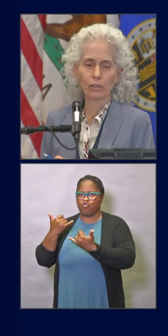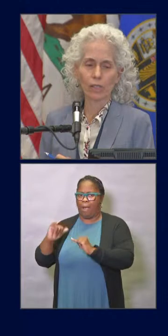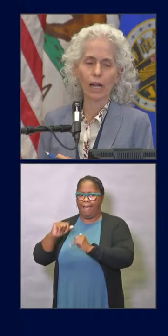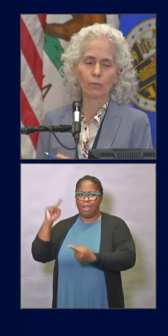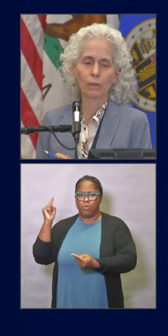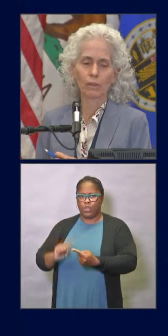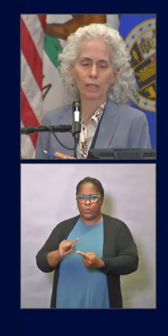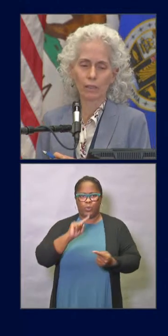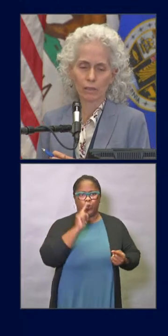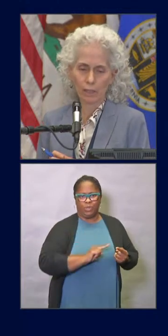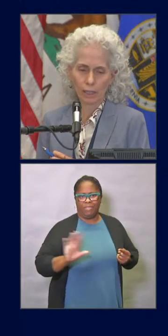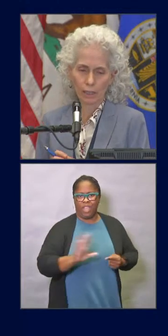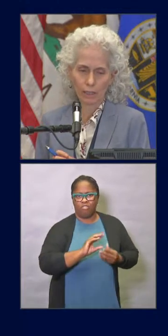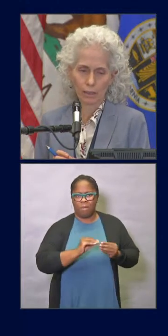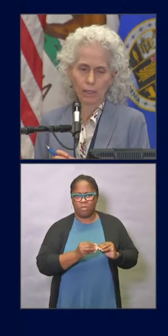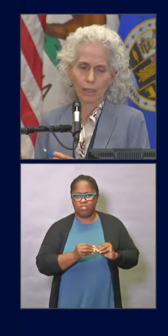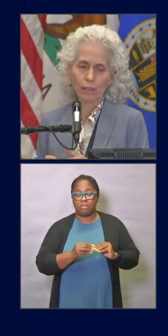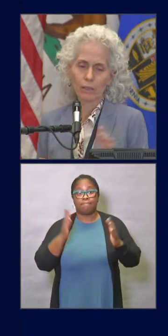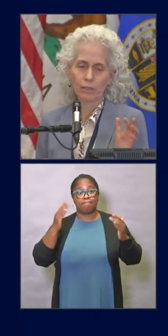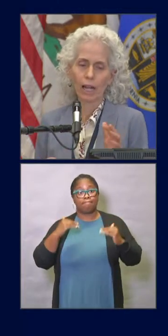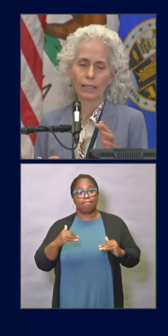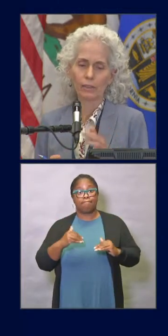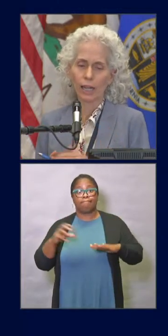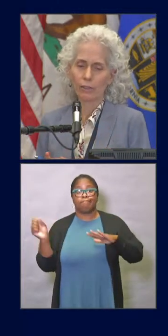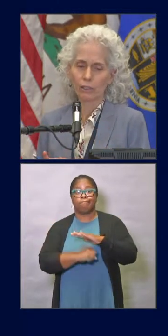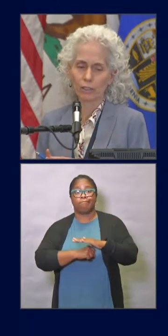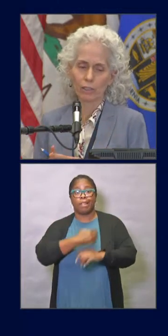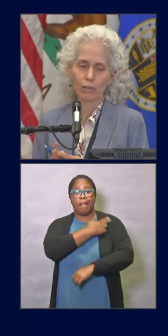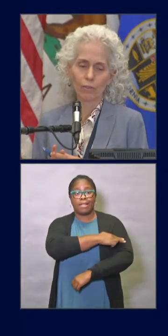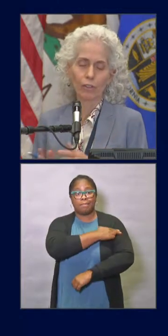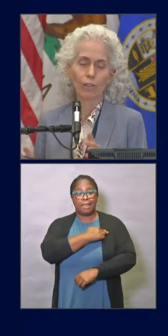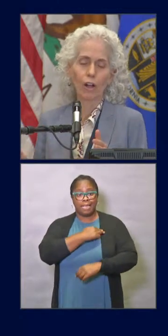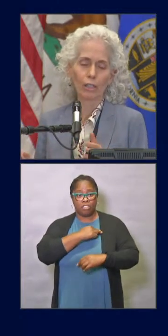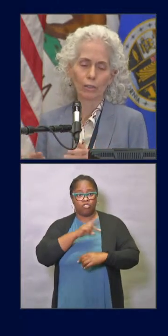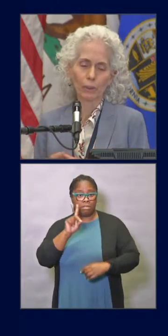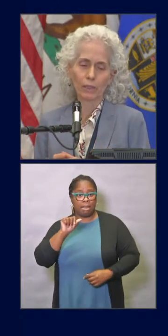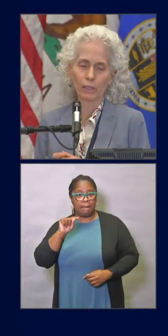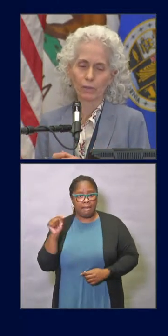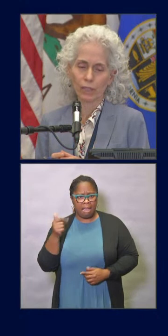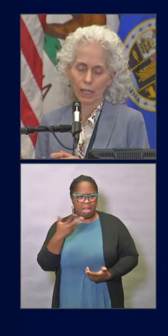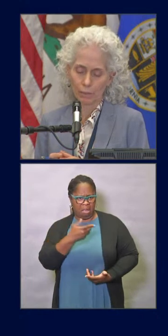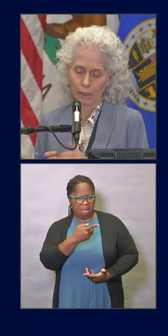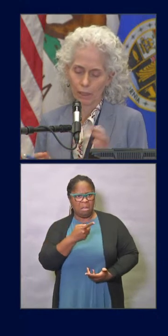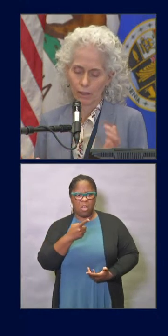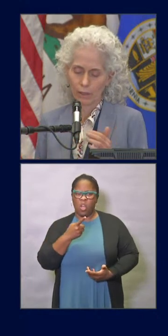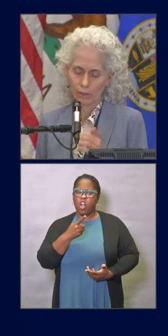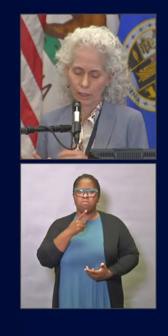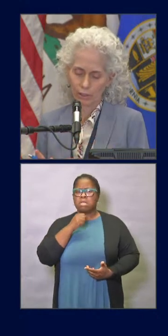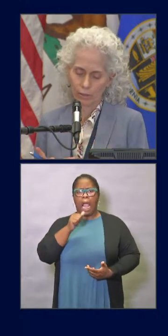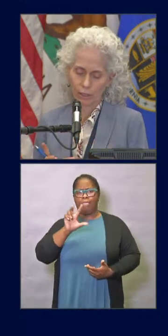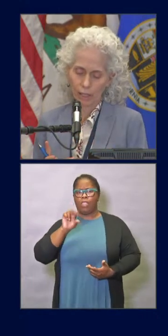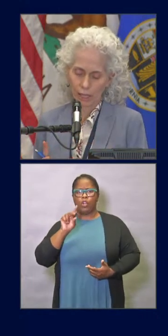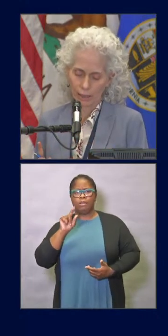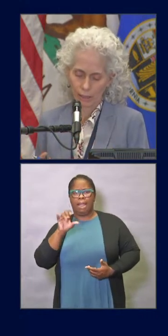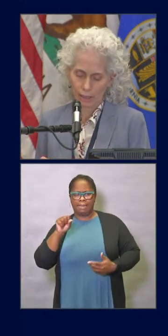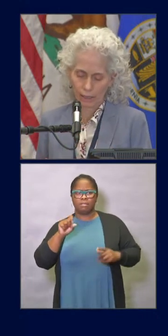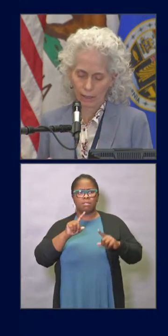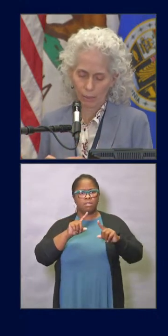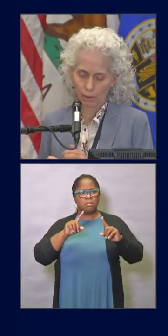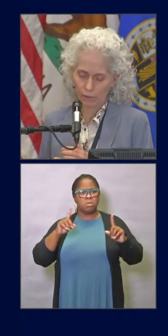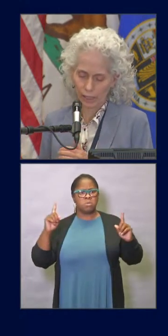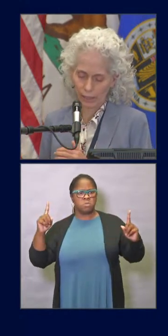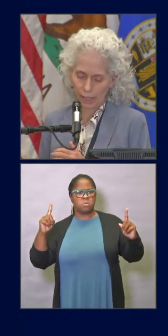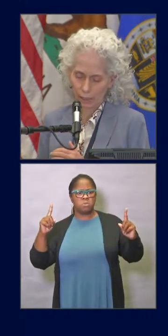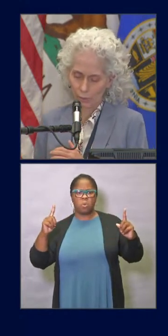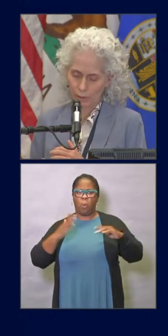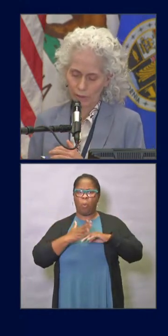slide is the hospitalizations data, and this slide is actually shown for the longer period of time the continued decline in